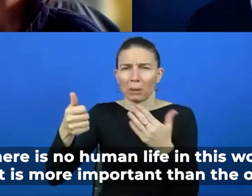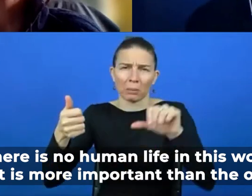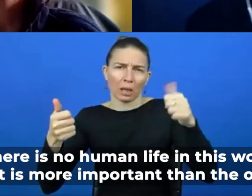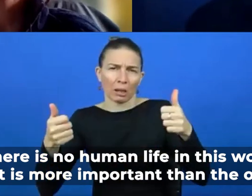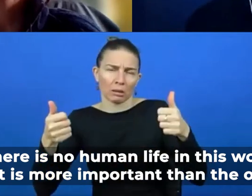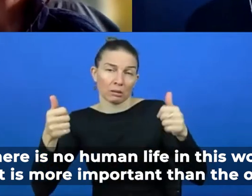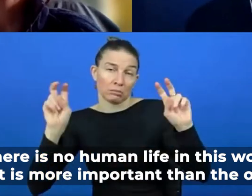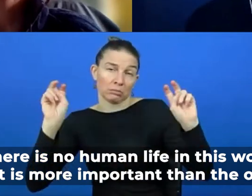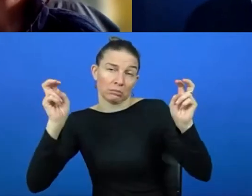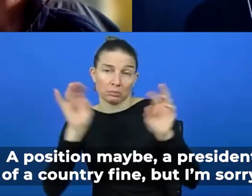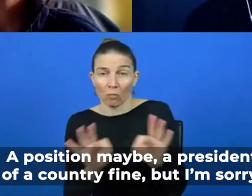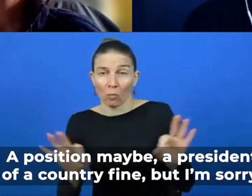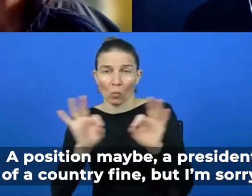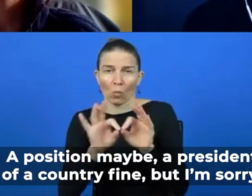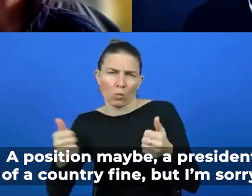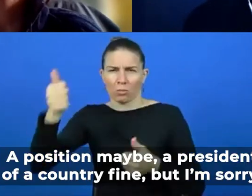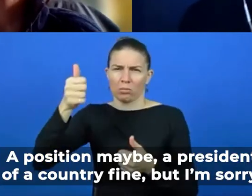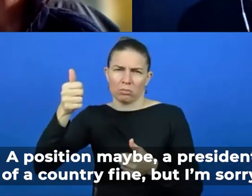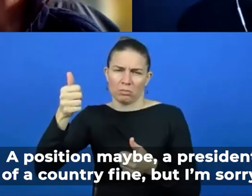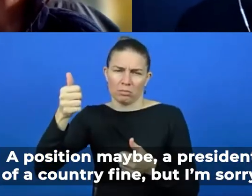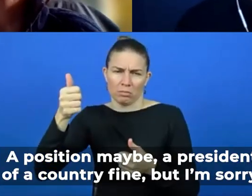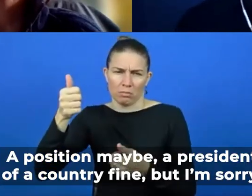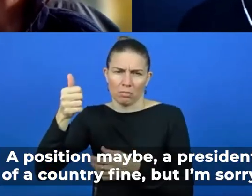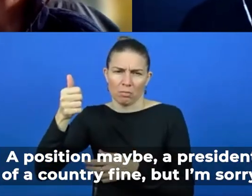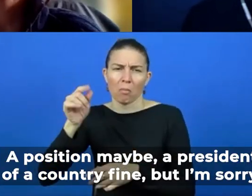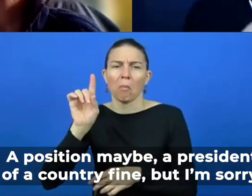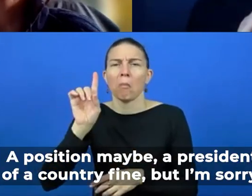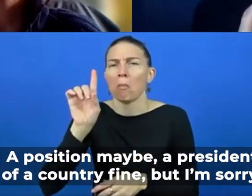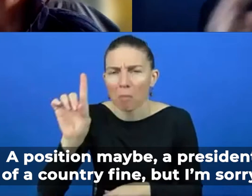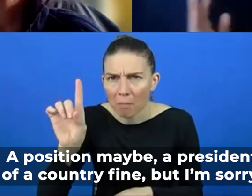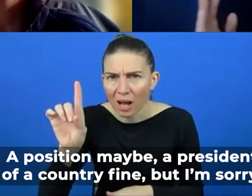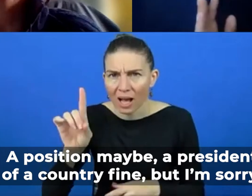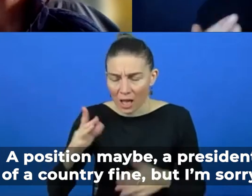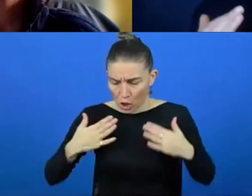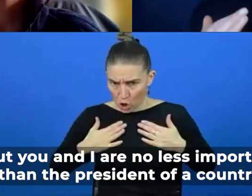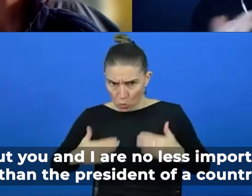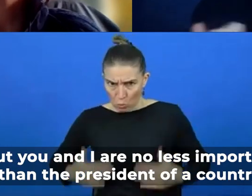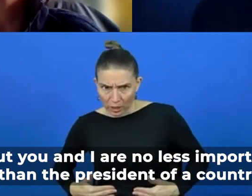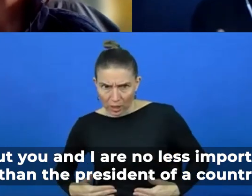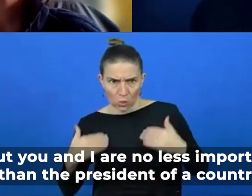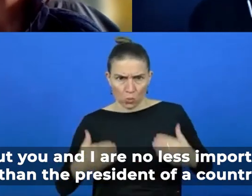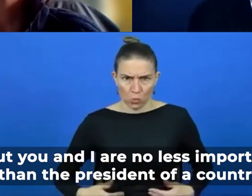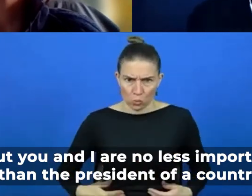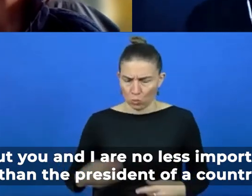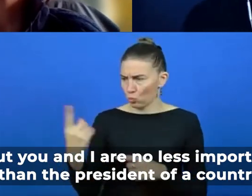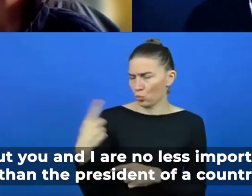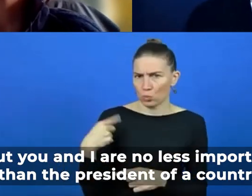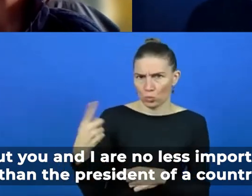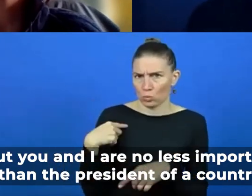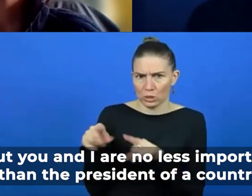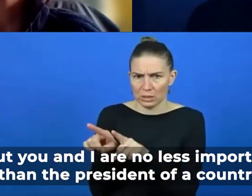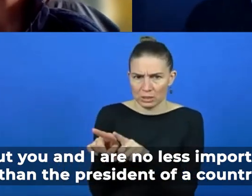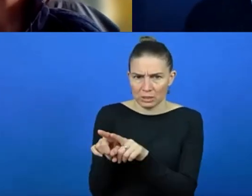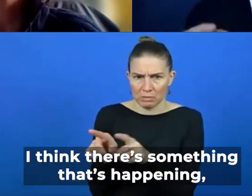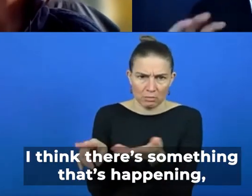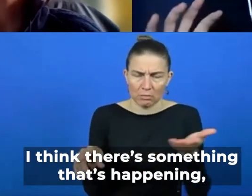is more important than the other. A position, maybe. A president of a country, fine. But I'm sorry, but you and I are no less important than a president of a